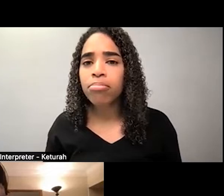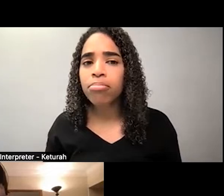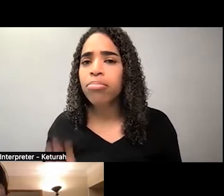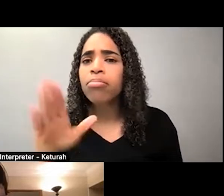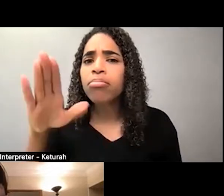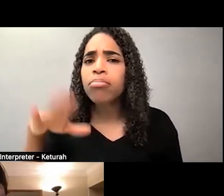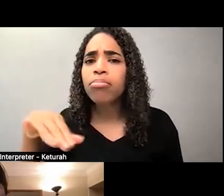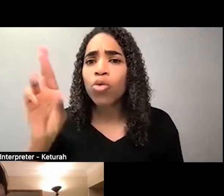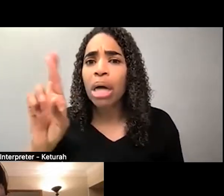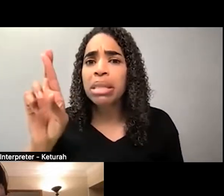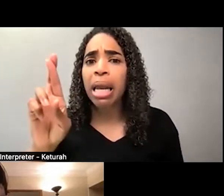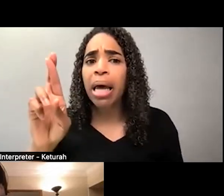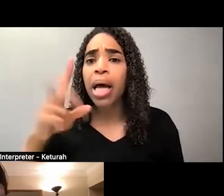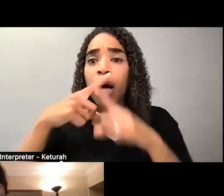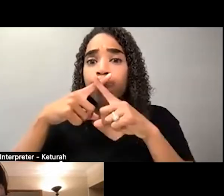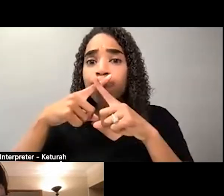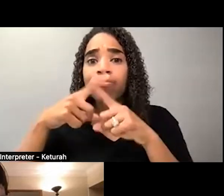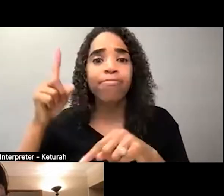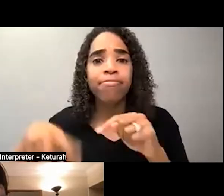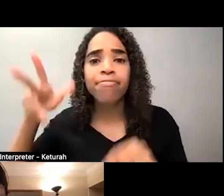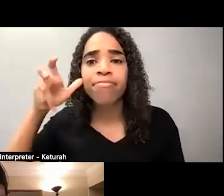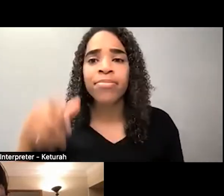Oh, sorry, I'm sorry, you're muted.